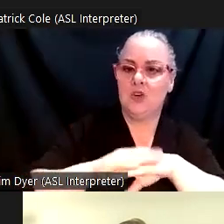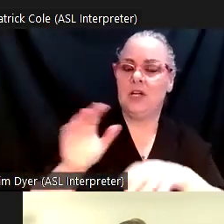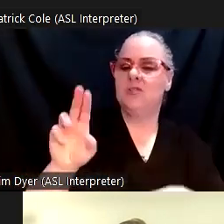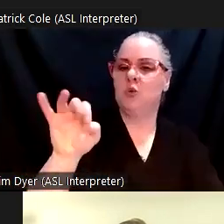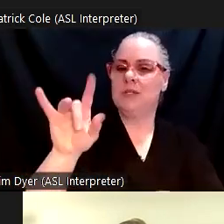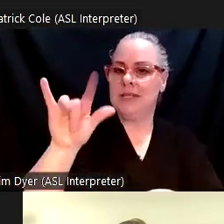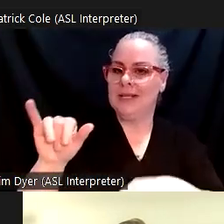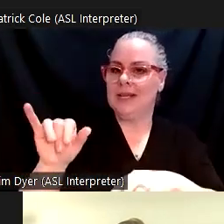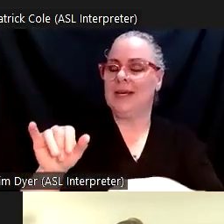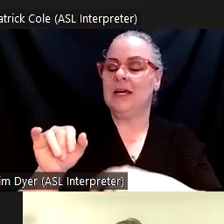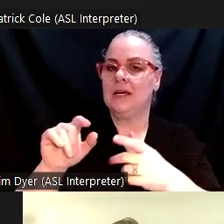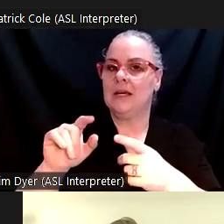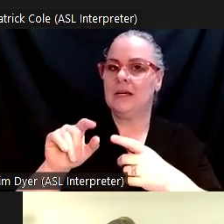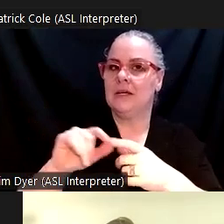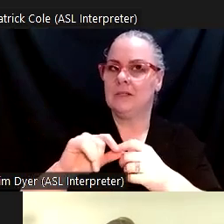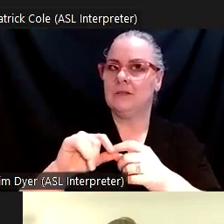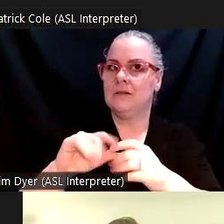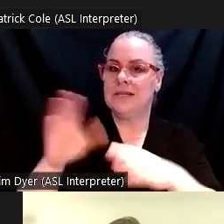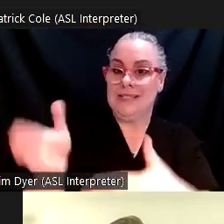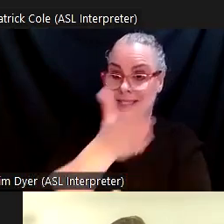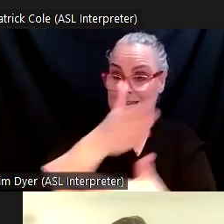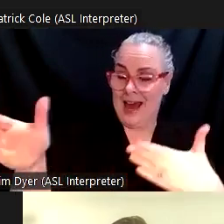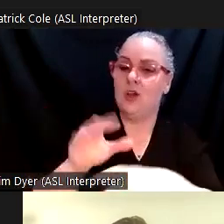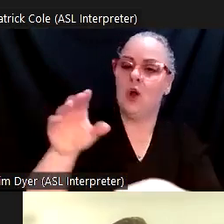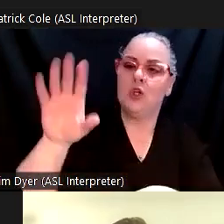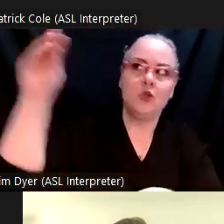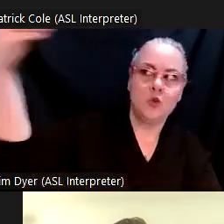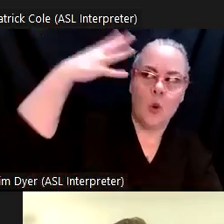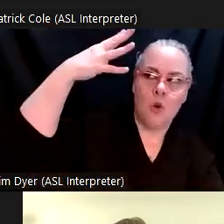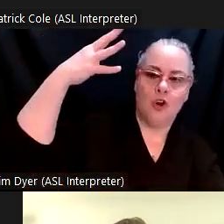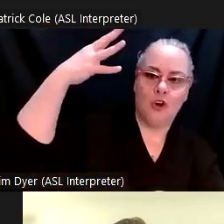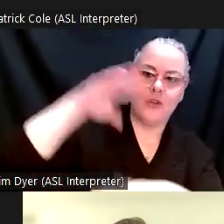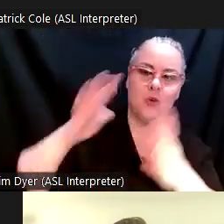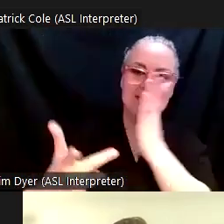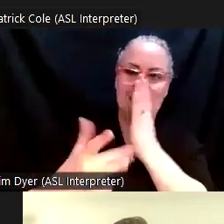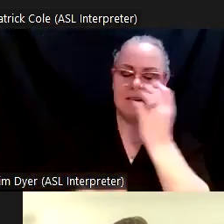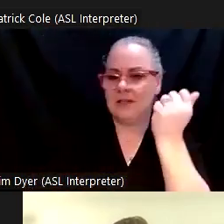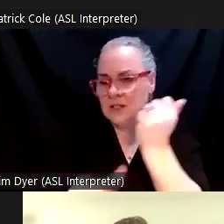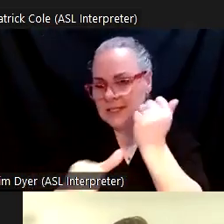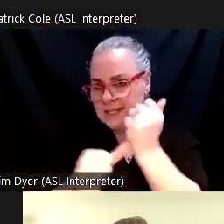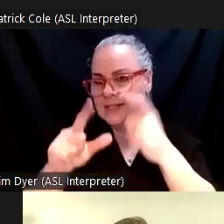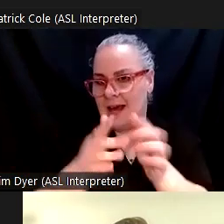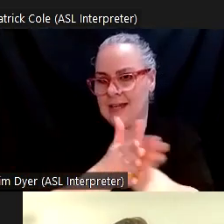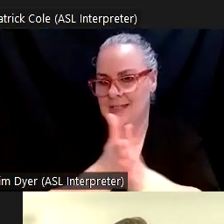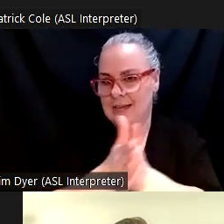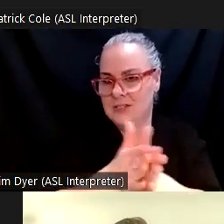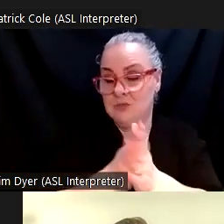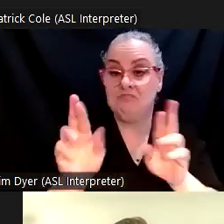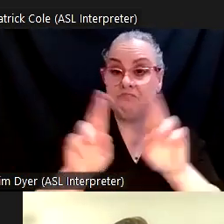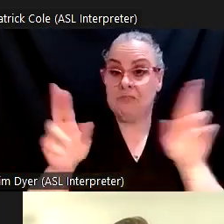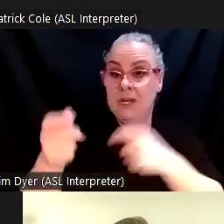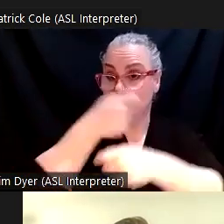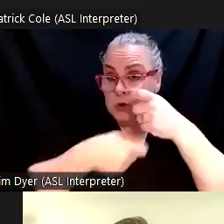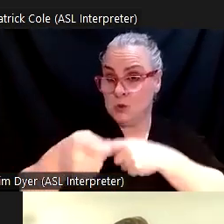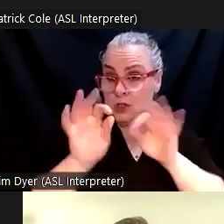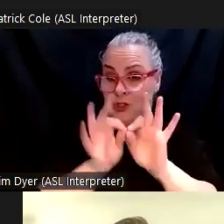community scale, scale solar development through technical assistance and incentives. Secondly,